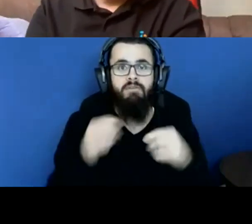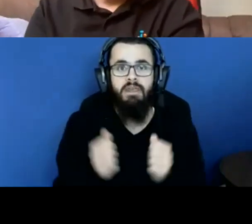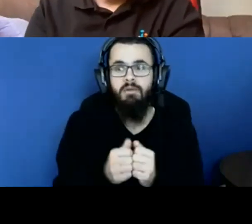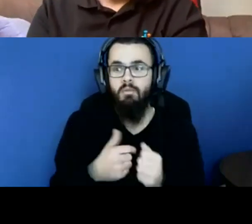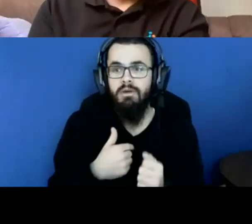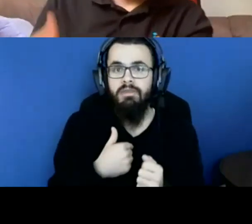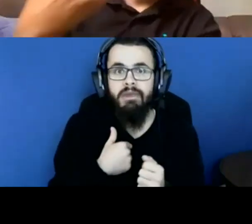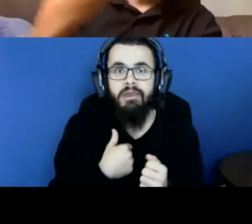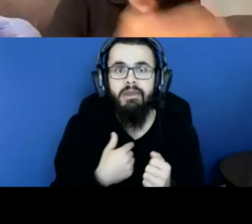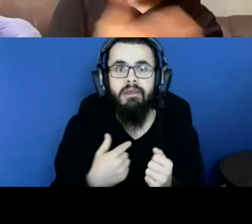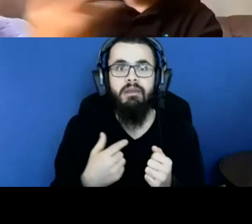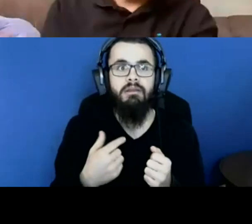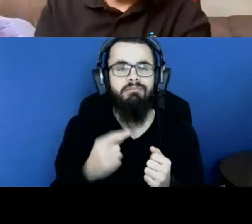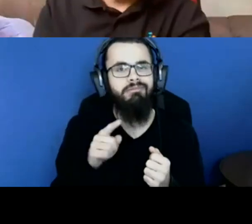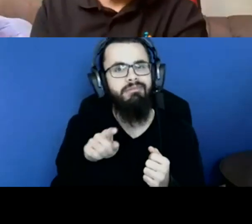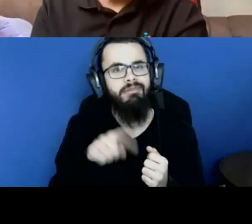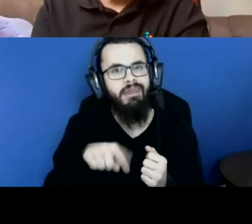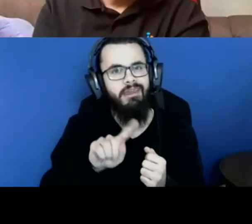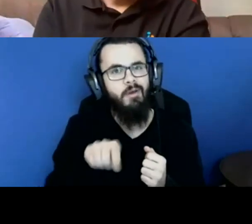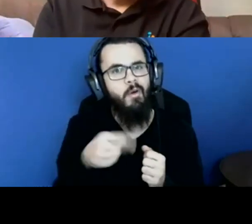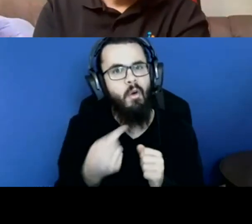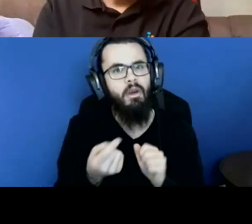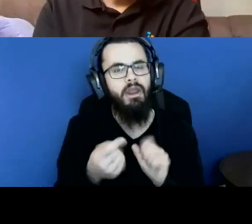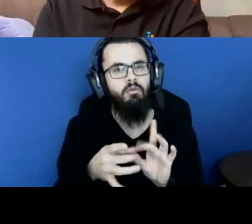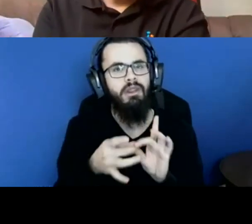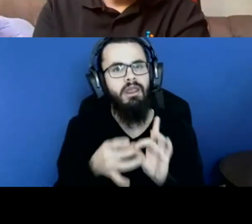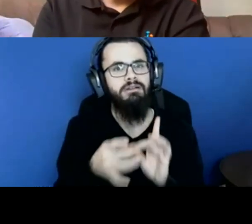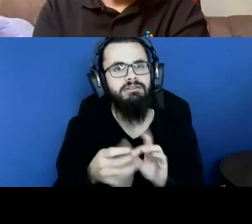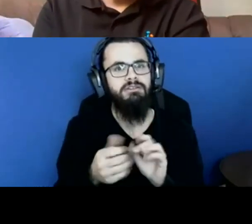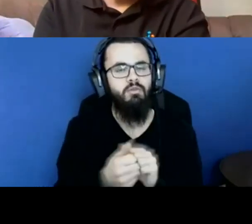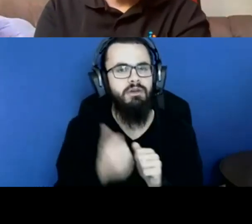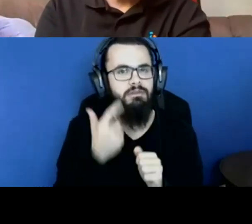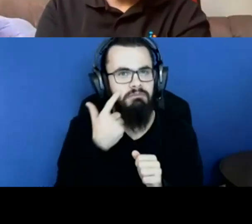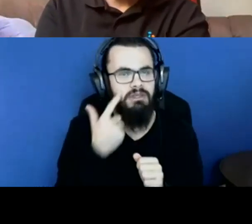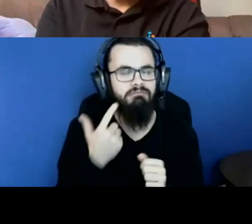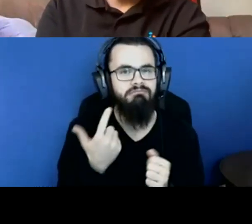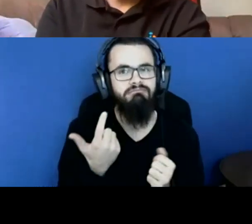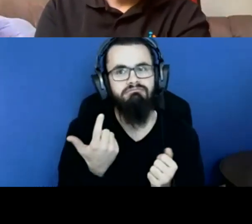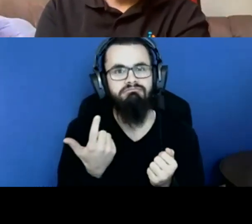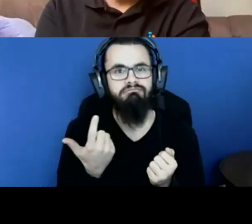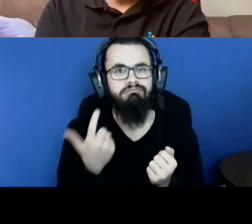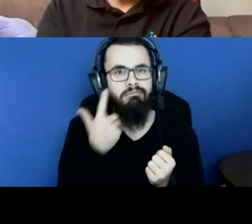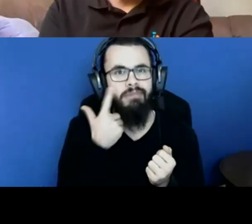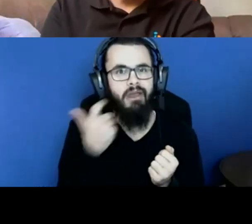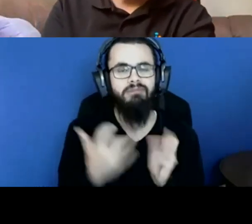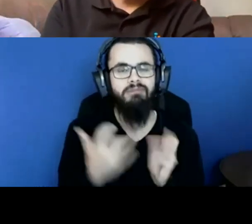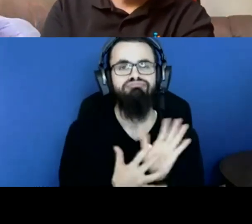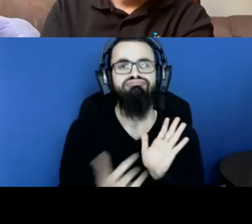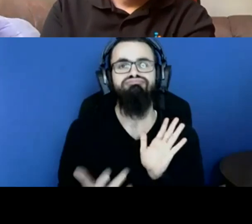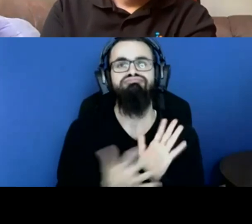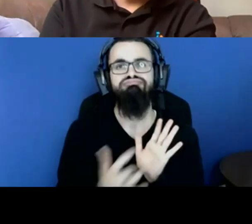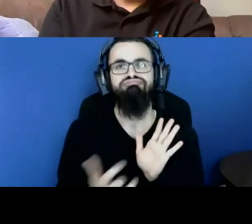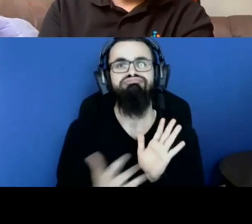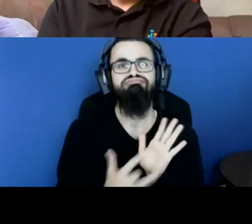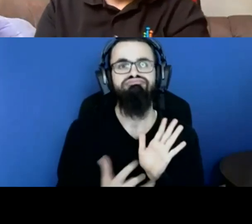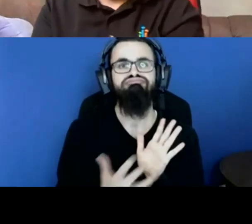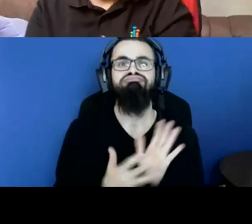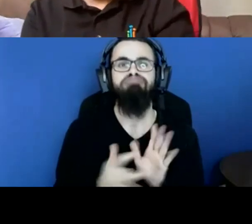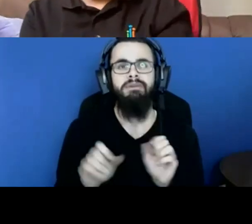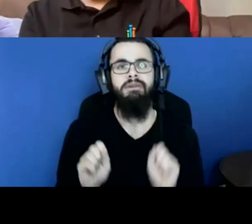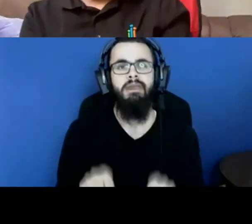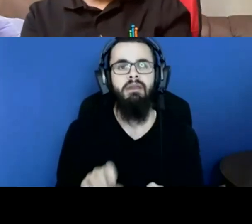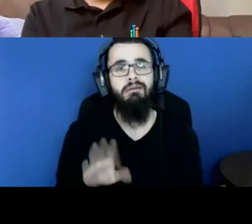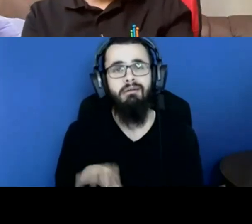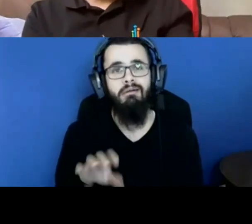because, they wanted to be, take advantage of something that they see. Oh, if